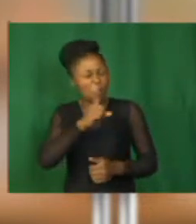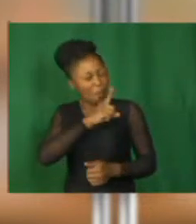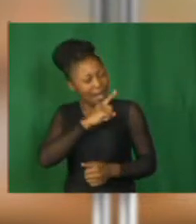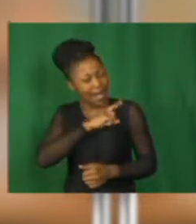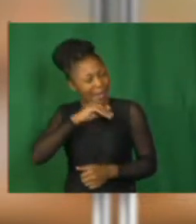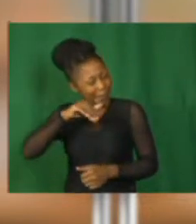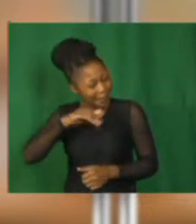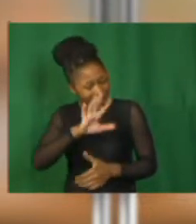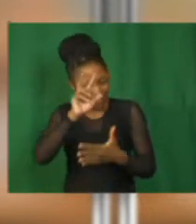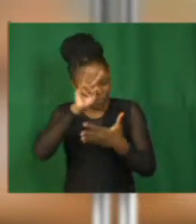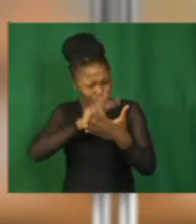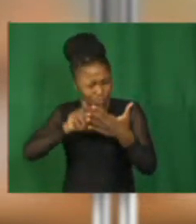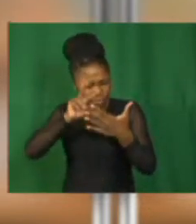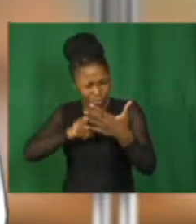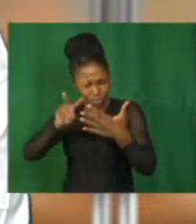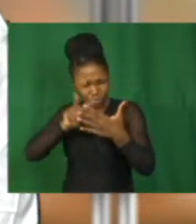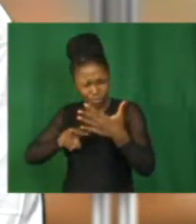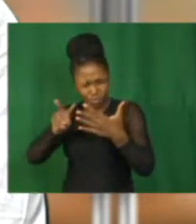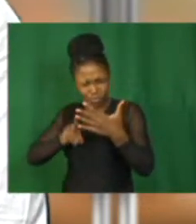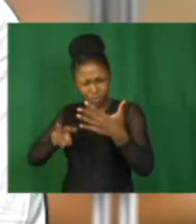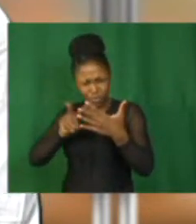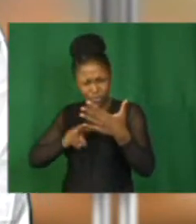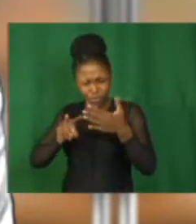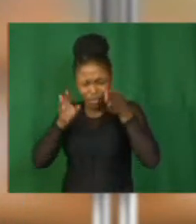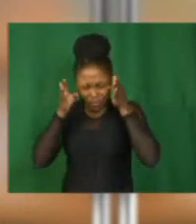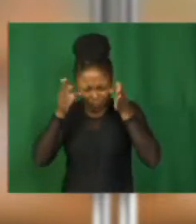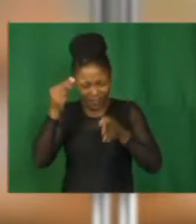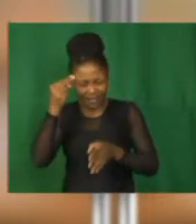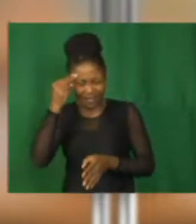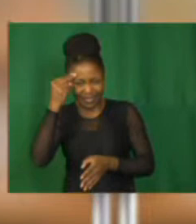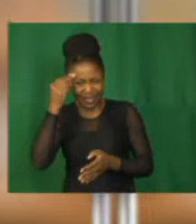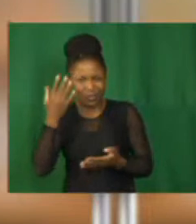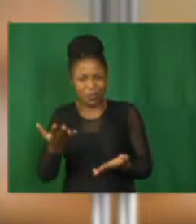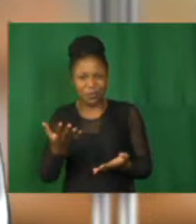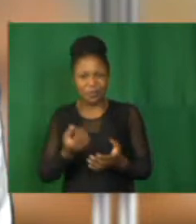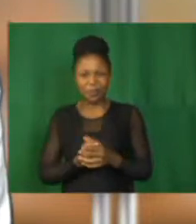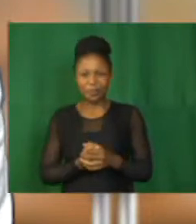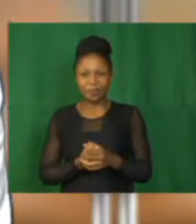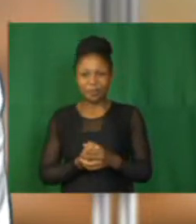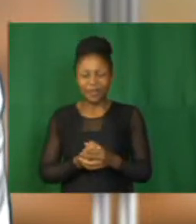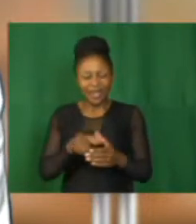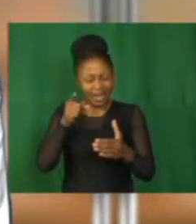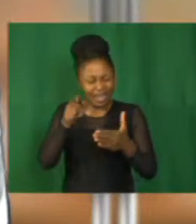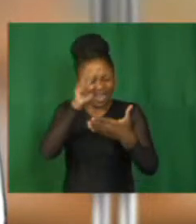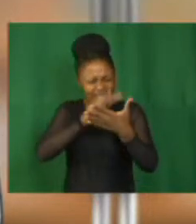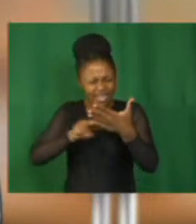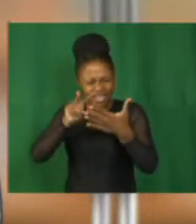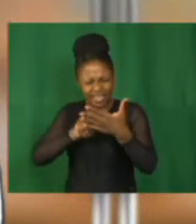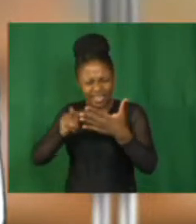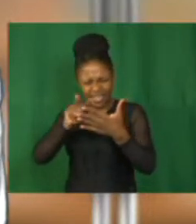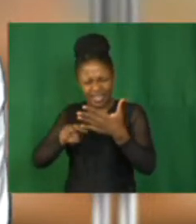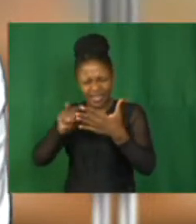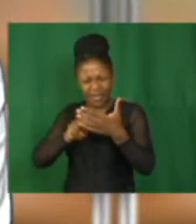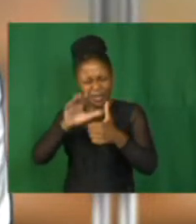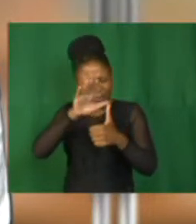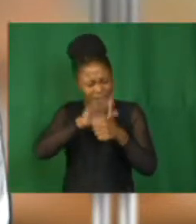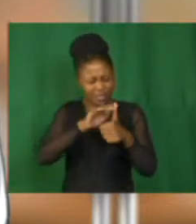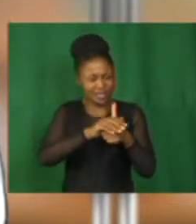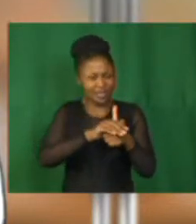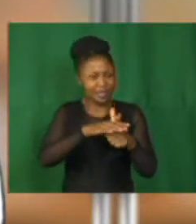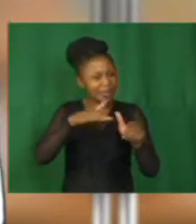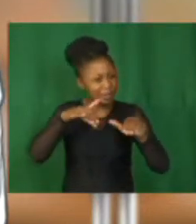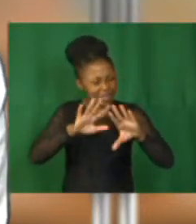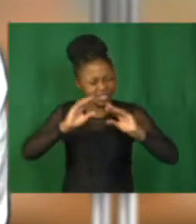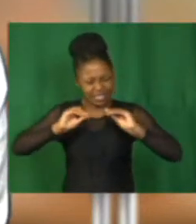reading comprehension. Now, we are saying a reading comprehension is very important to be taught at